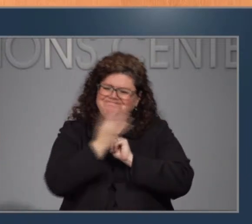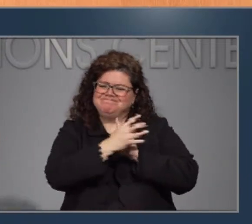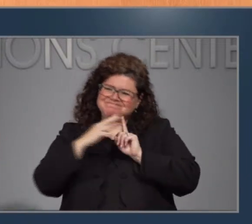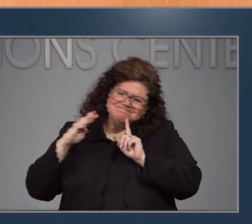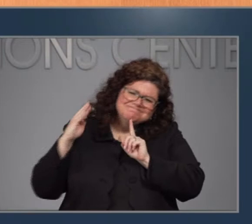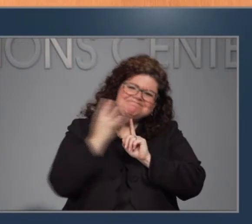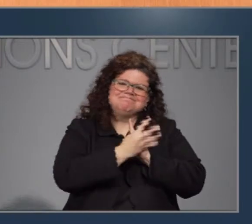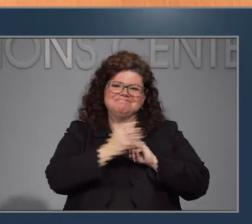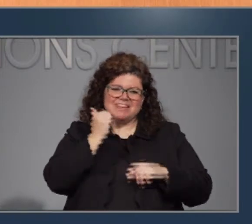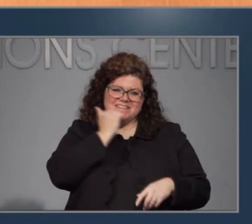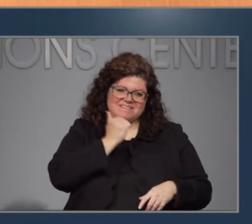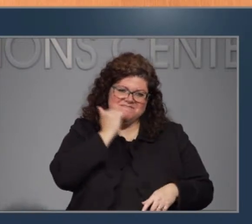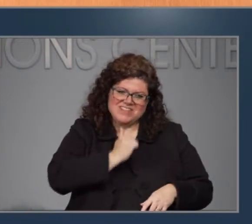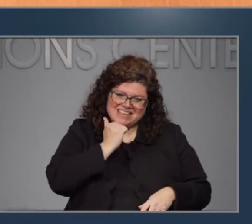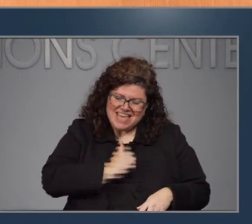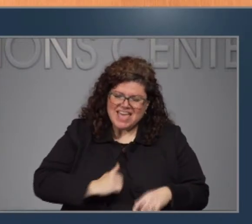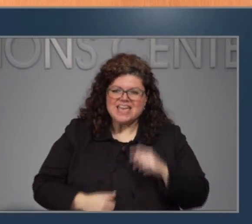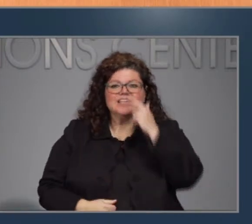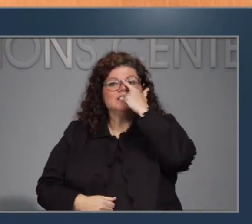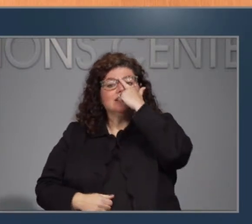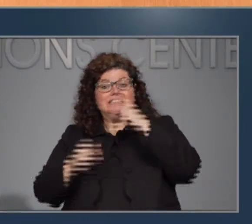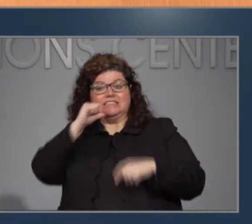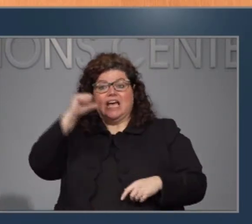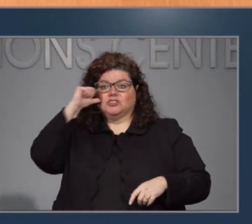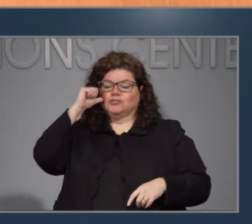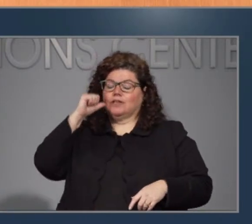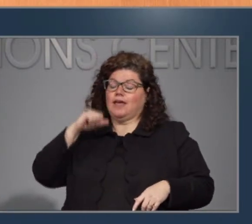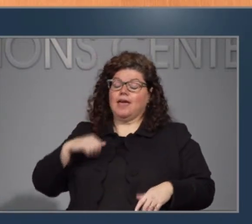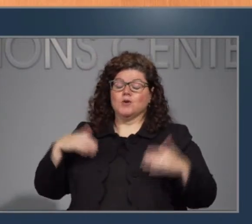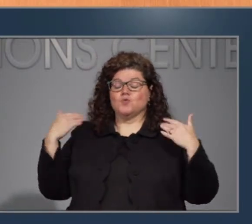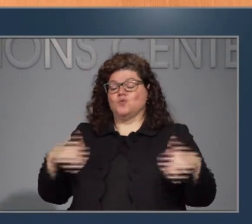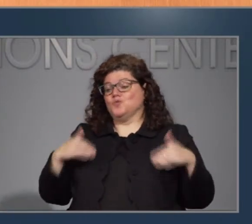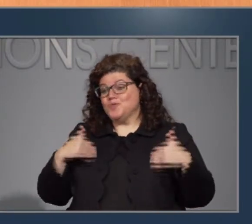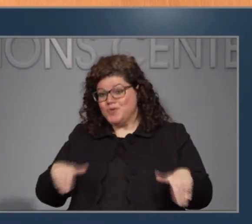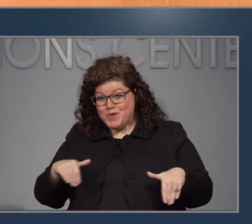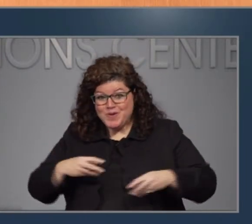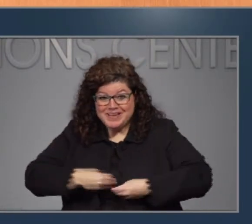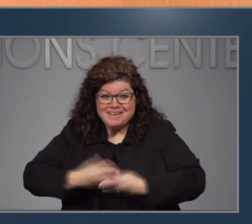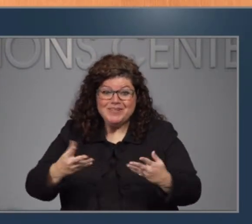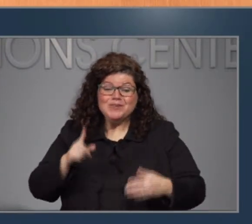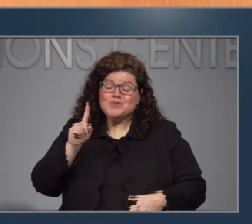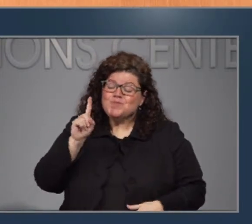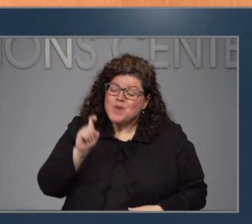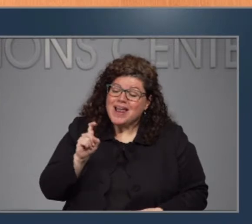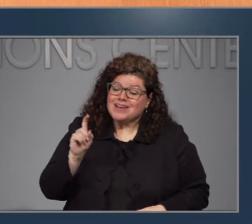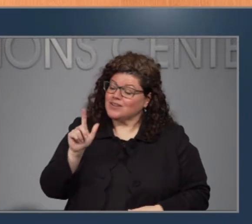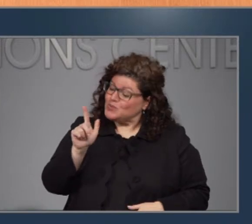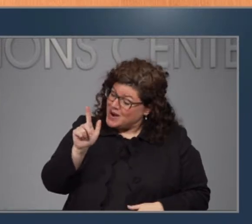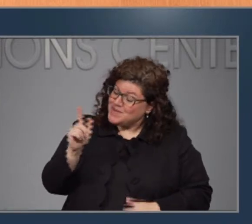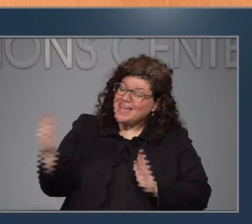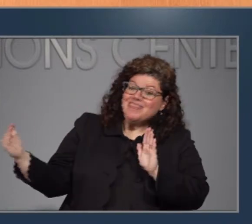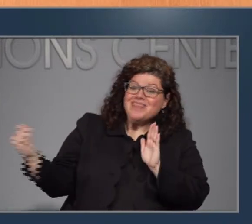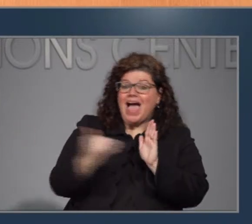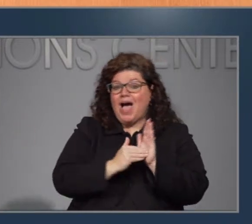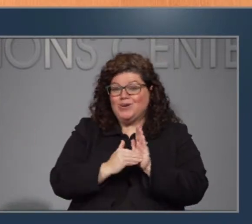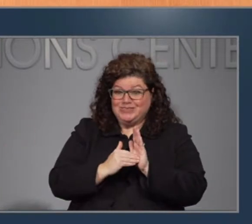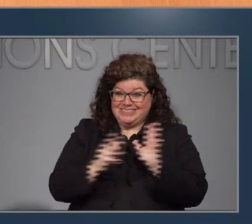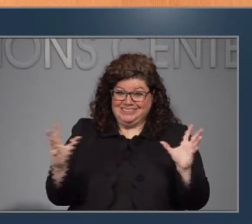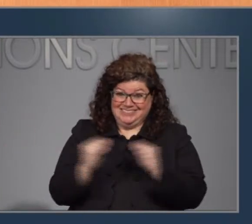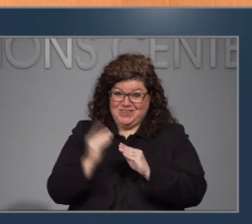now. Yesterday was our largest day of testing with more than 21,000 tests completed in one